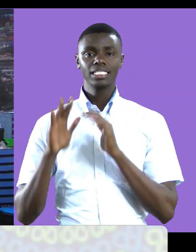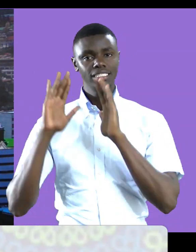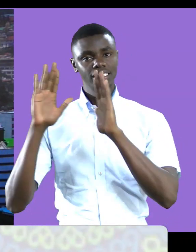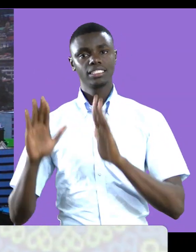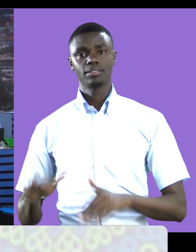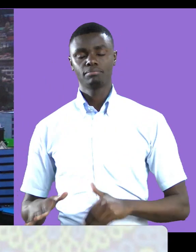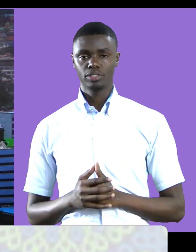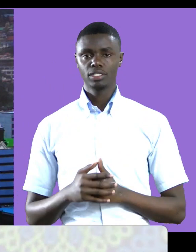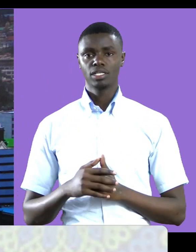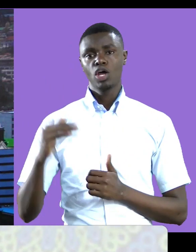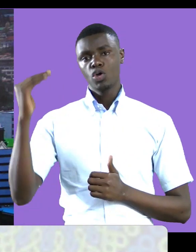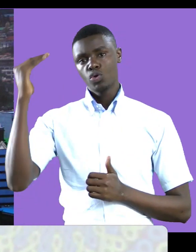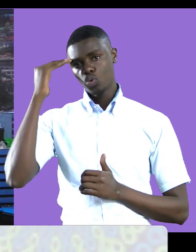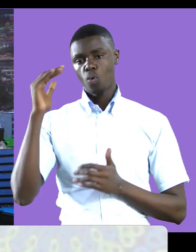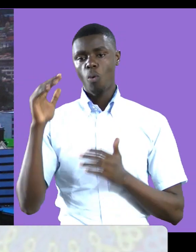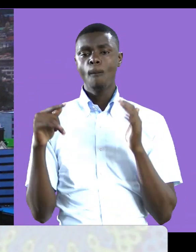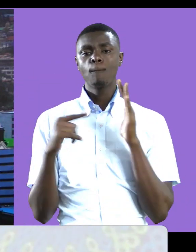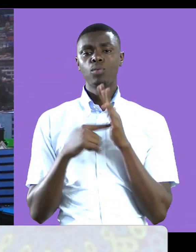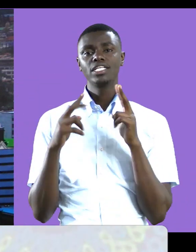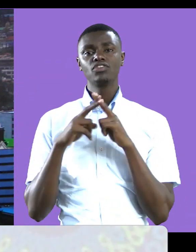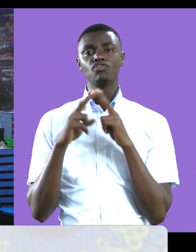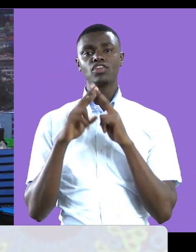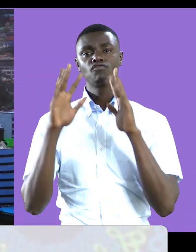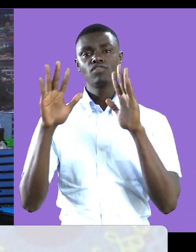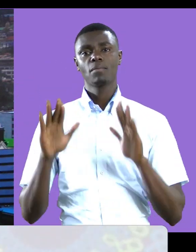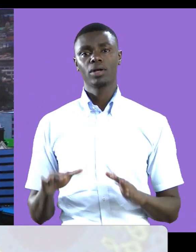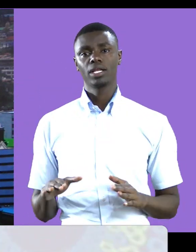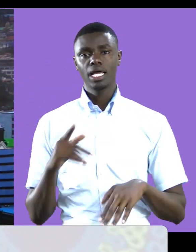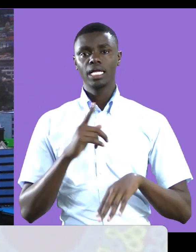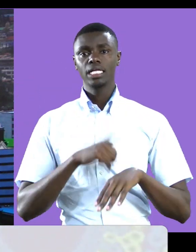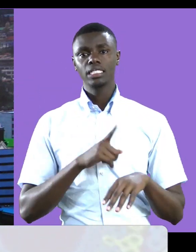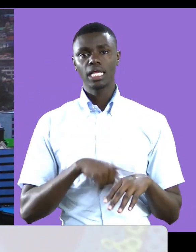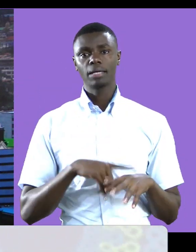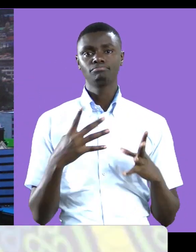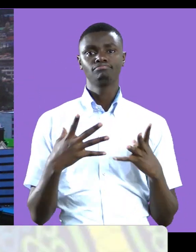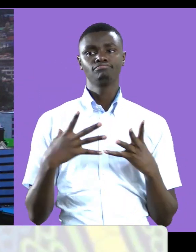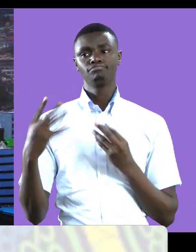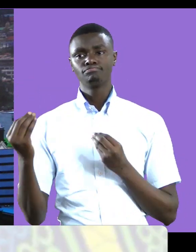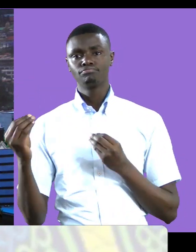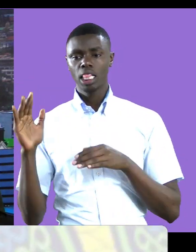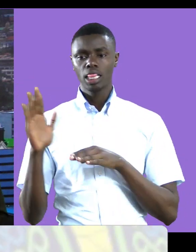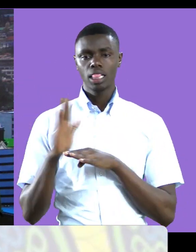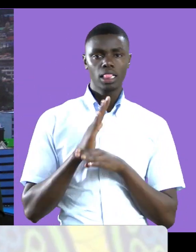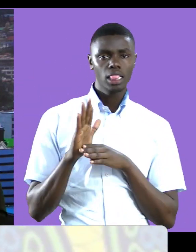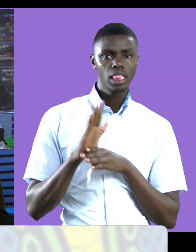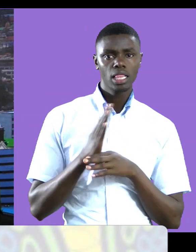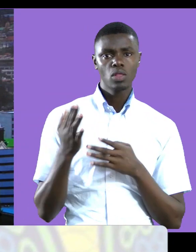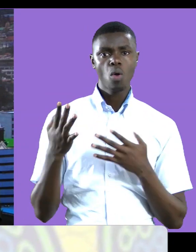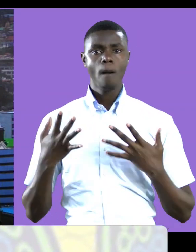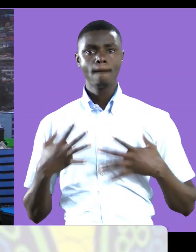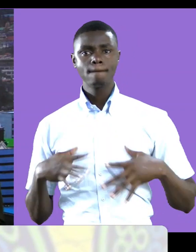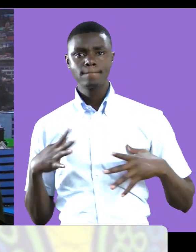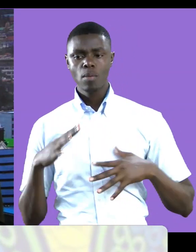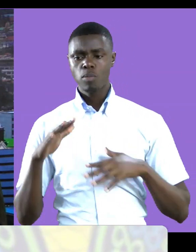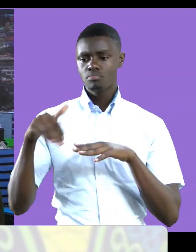You know, your point is very important. And I want us as we go back to music to go back to that question. Right. Why do people